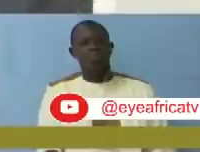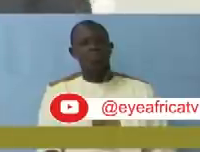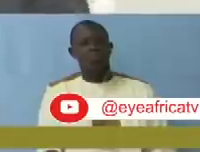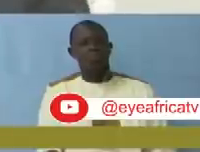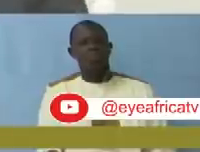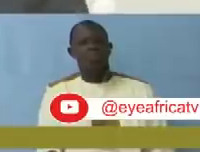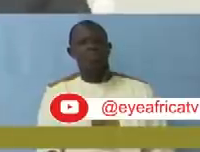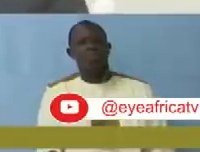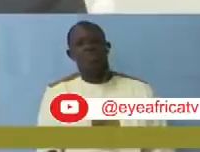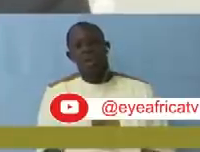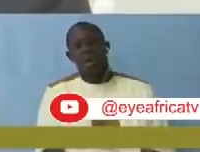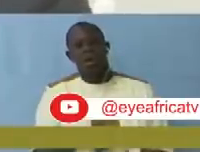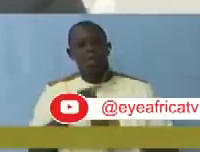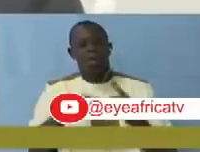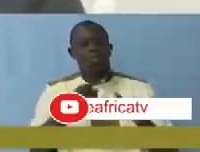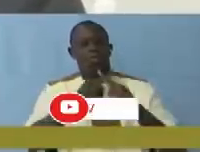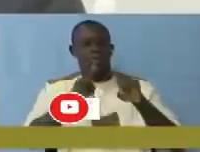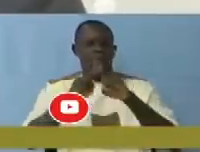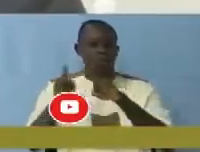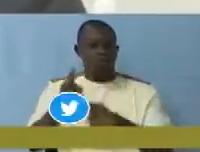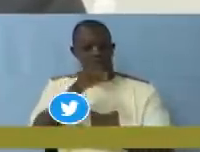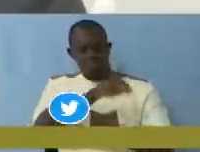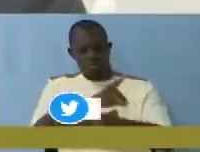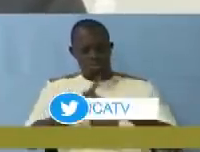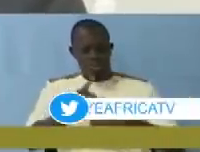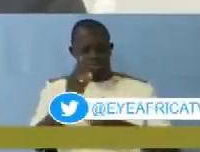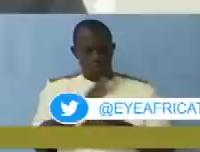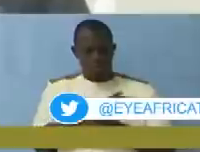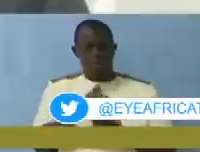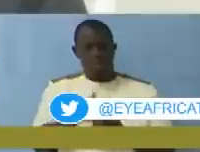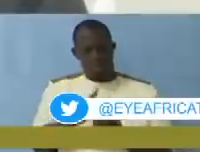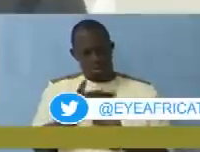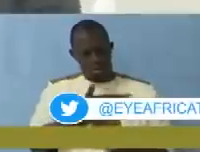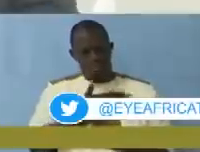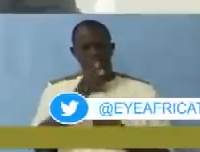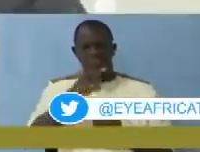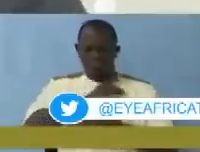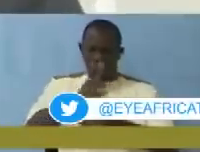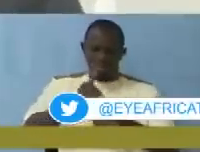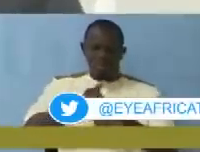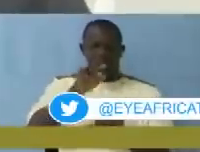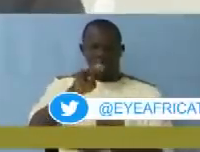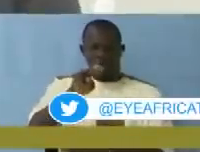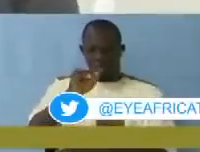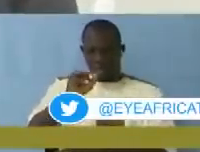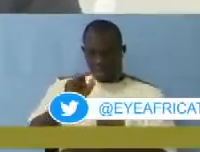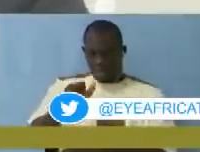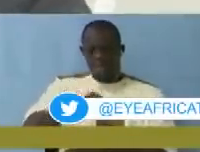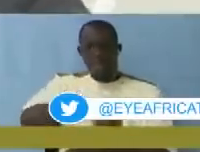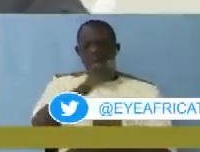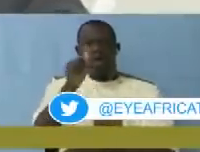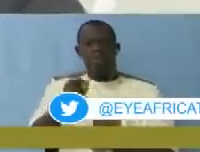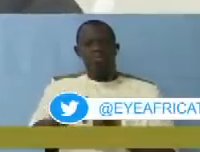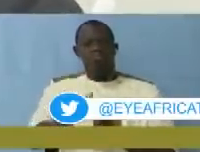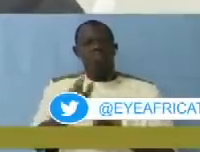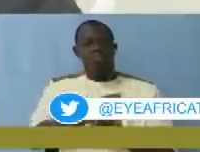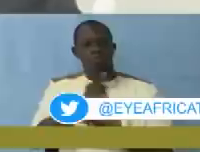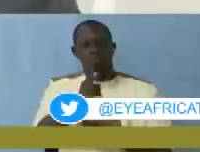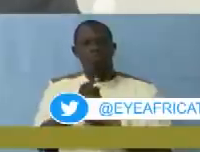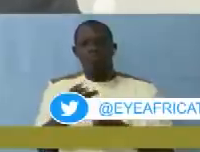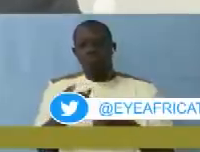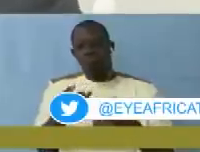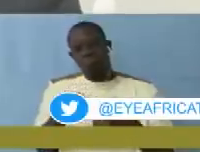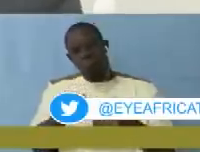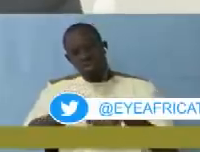the various positions you held at the NIA and how your relationship with